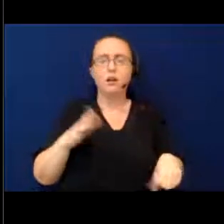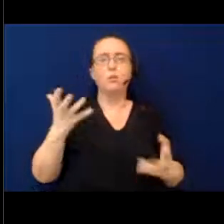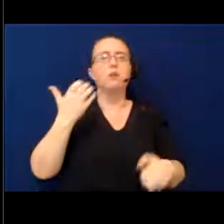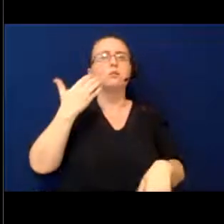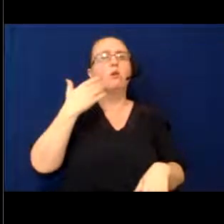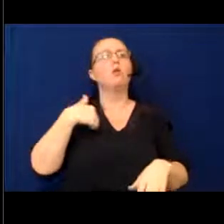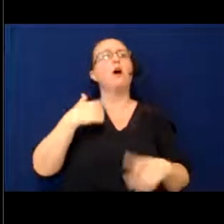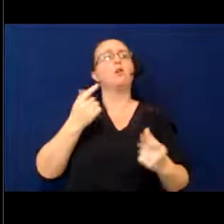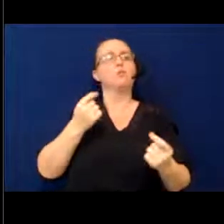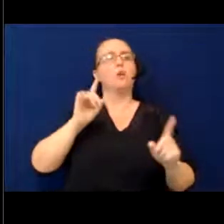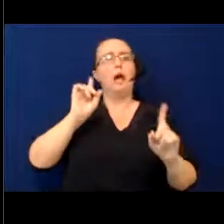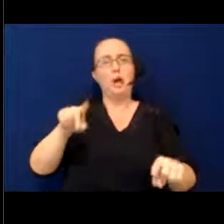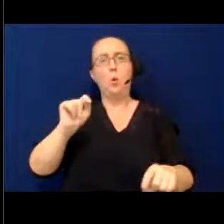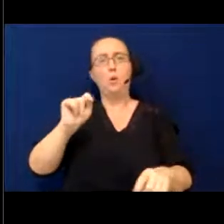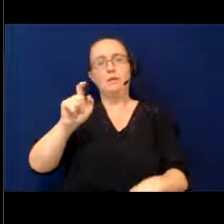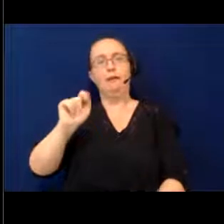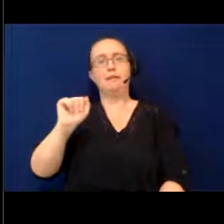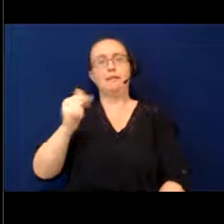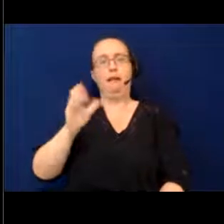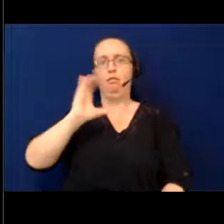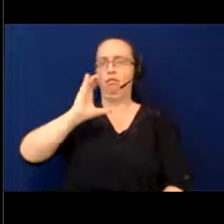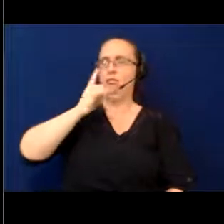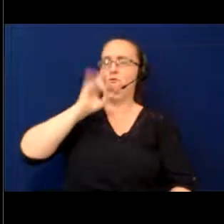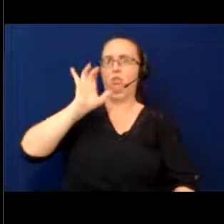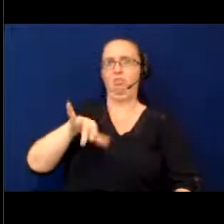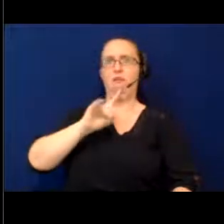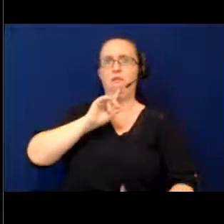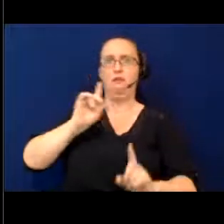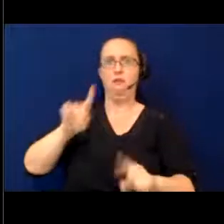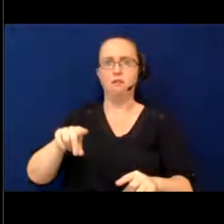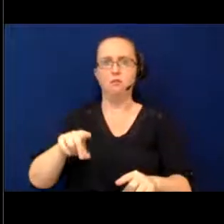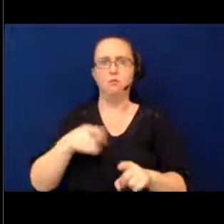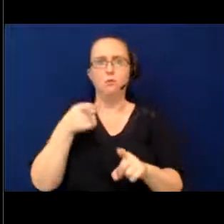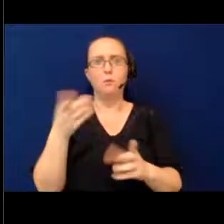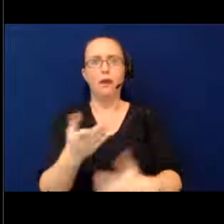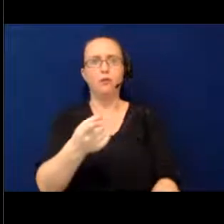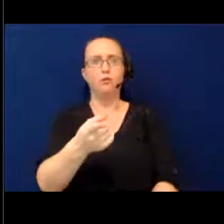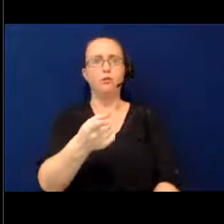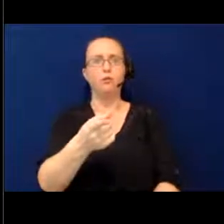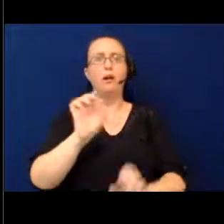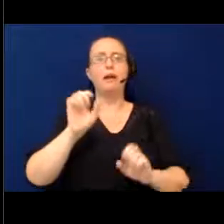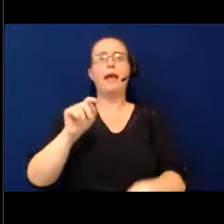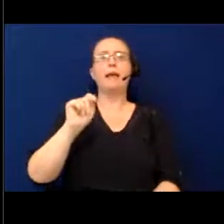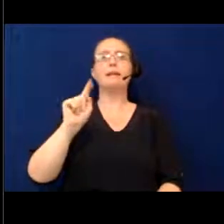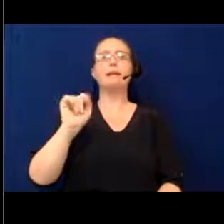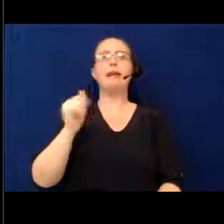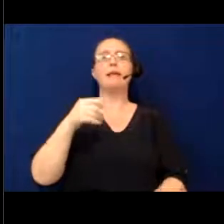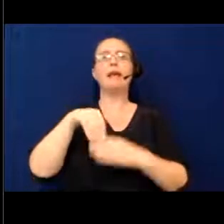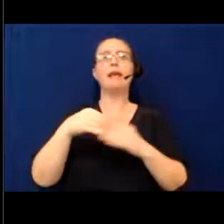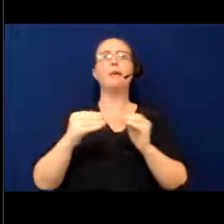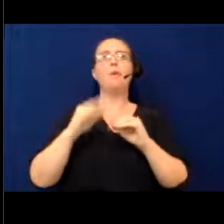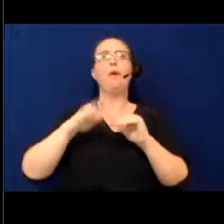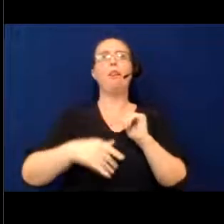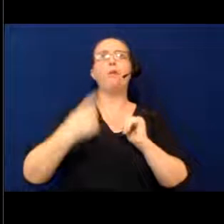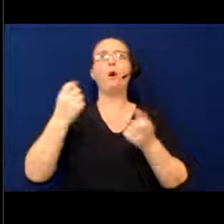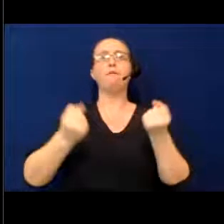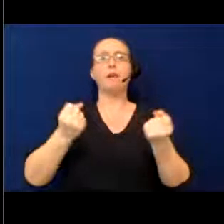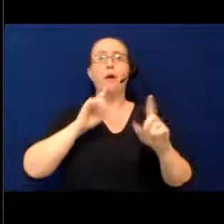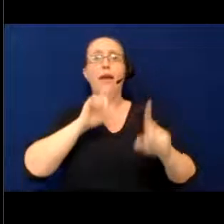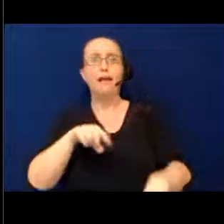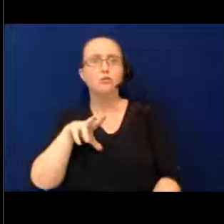website looking for that answer. And look, right here, can I use my text tag in more than one vehicle? The answer is